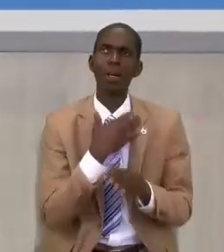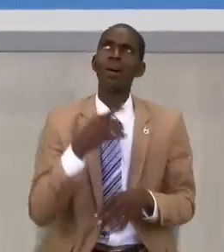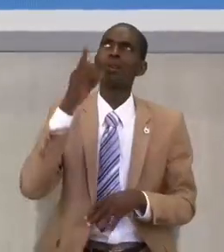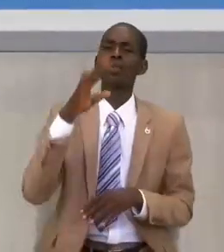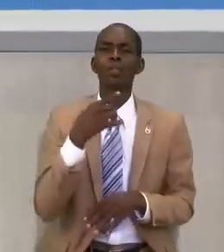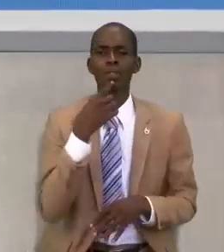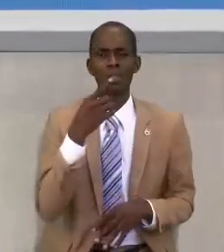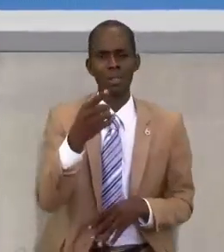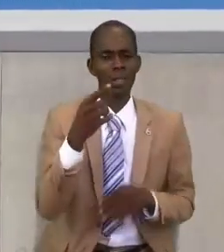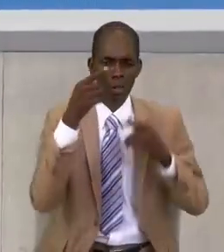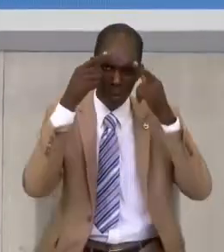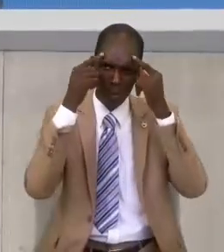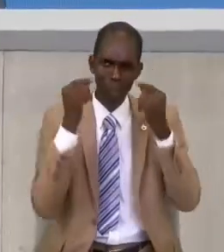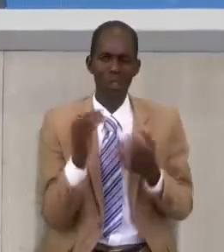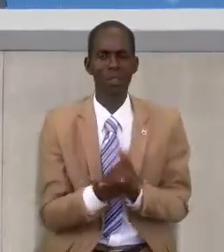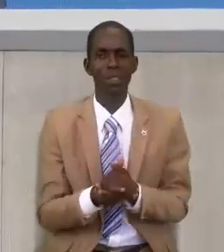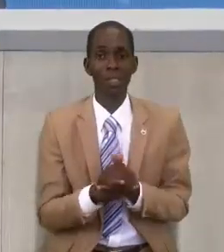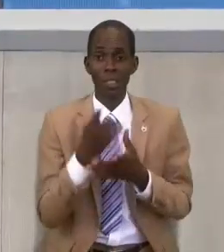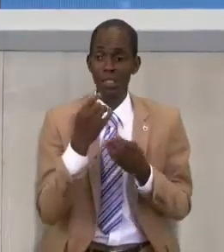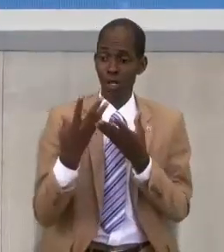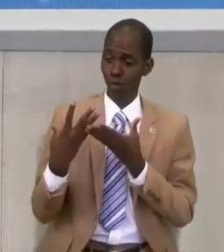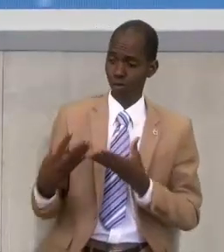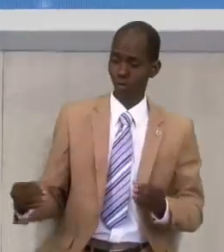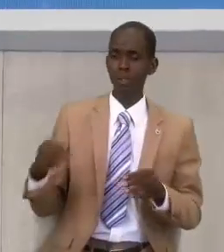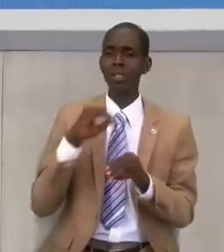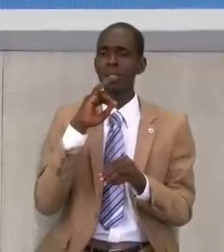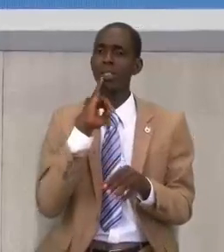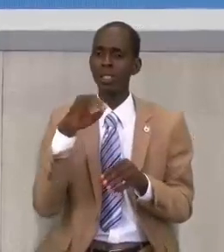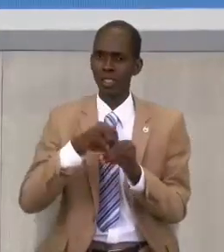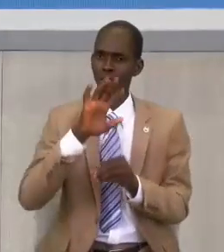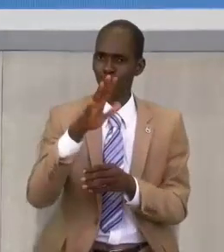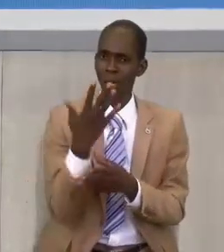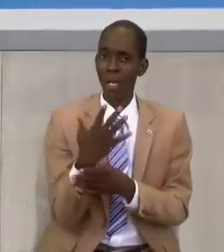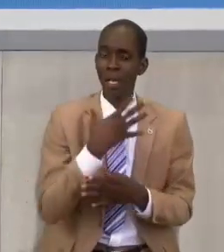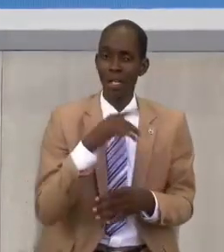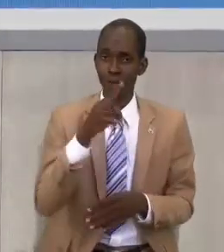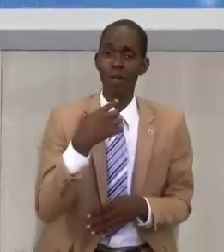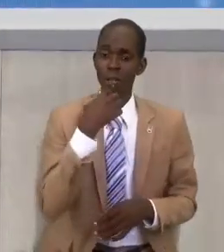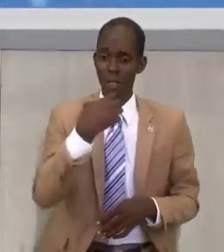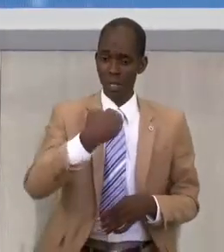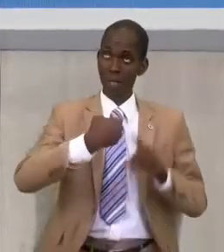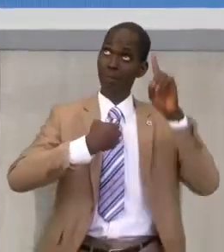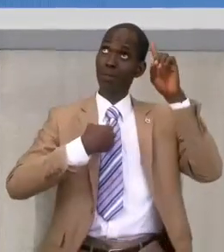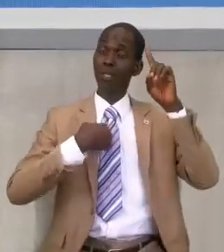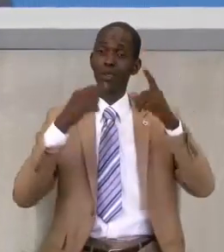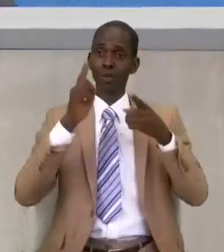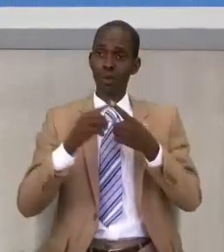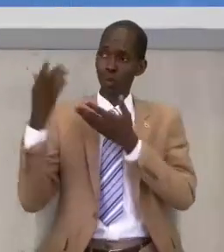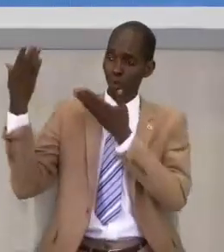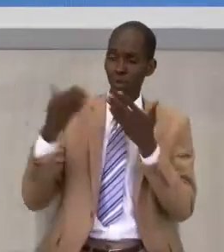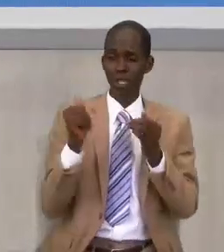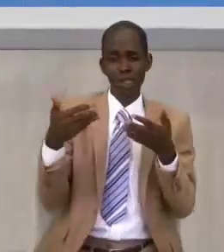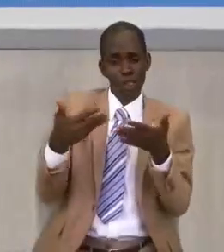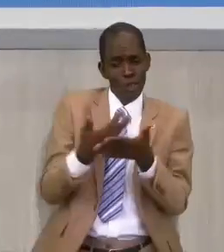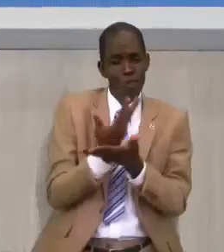in your hand, and you are telling me to bring a new solution. Stretch that rod. The